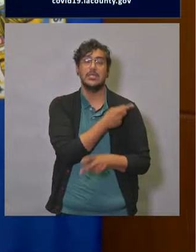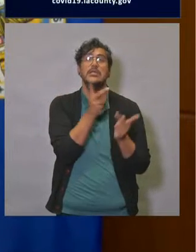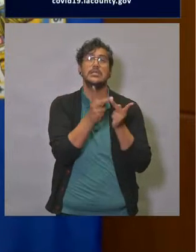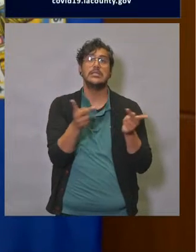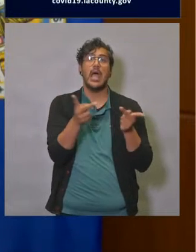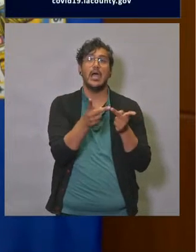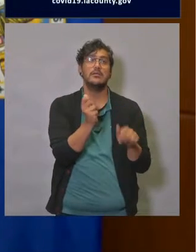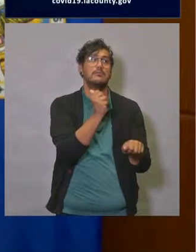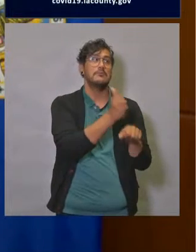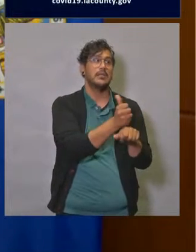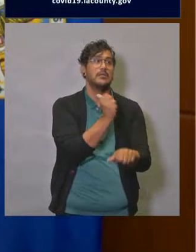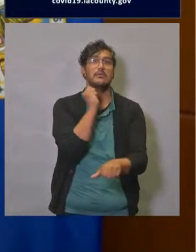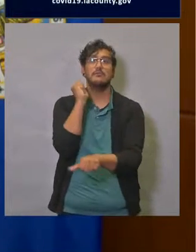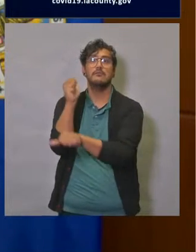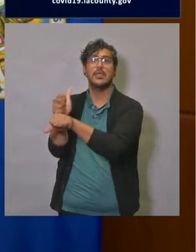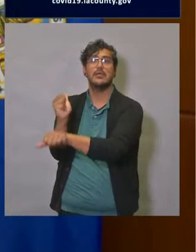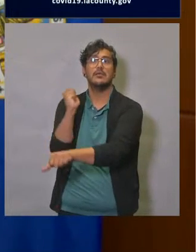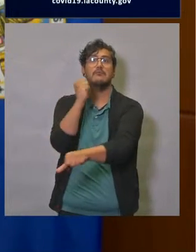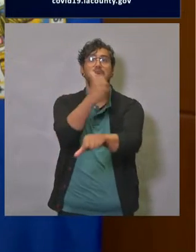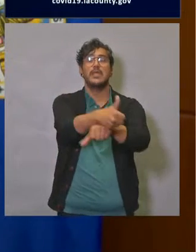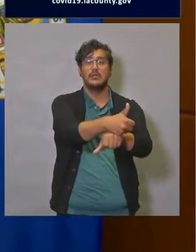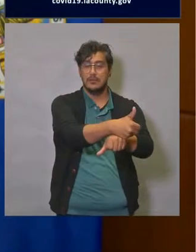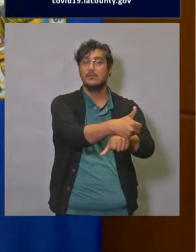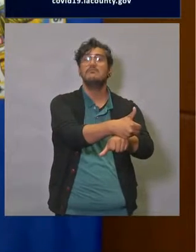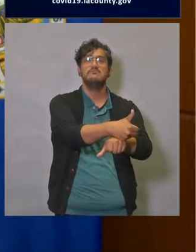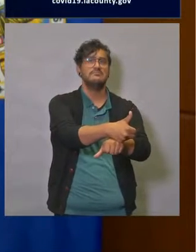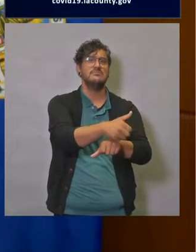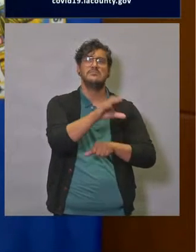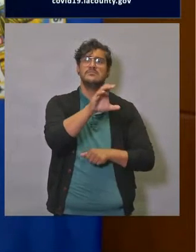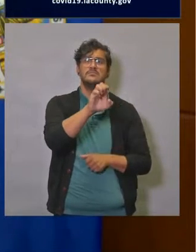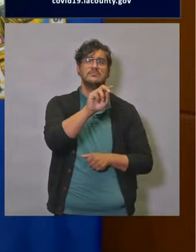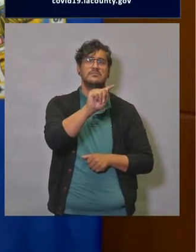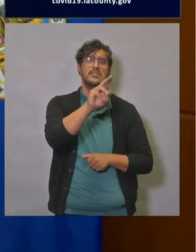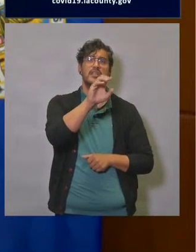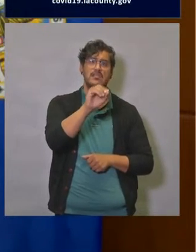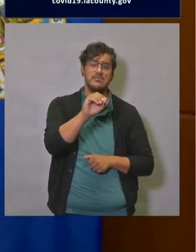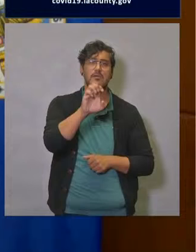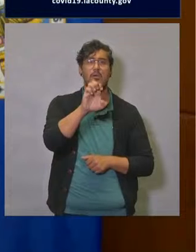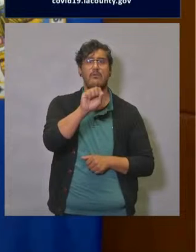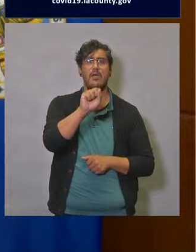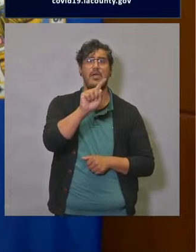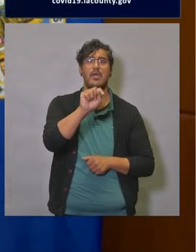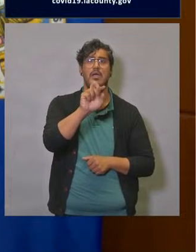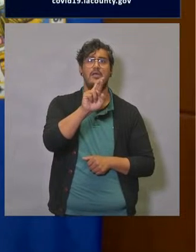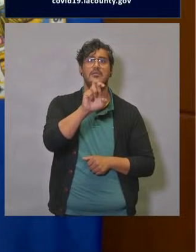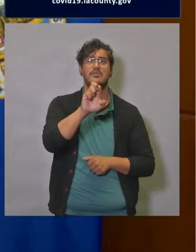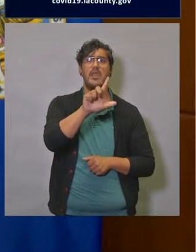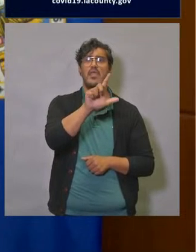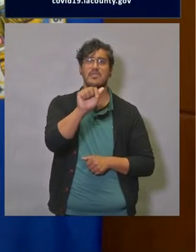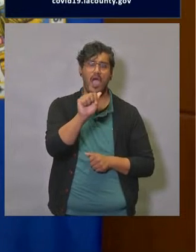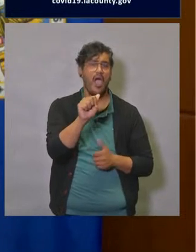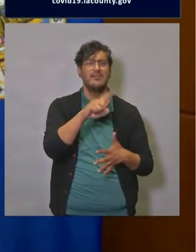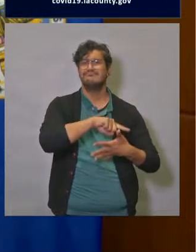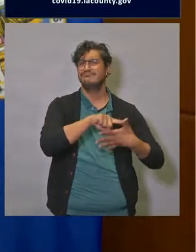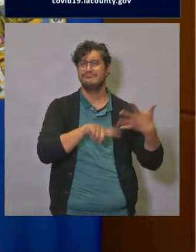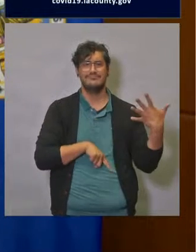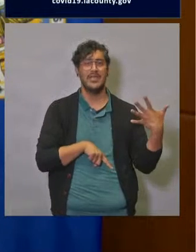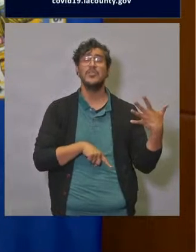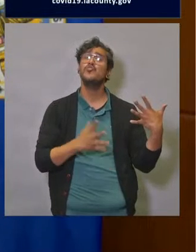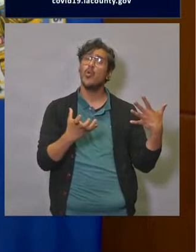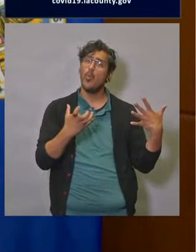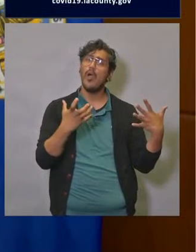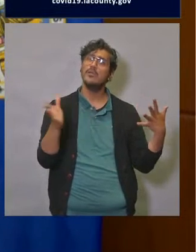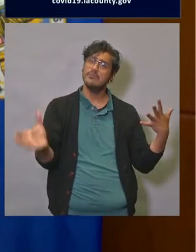pop-up sites, even in Centro Estrella and different places. So we want to continue to tell people to come and